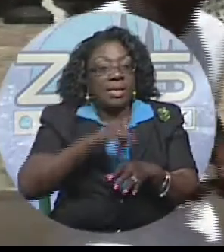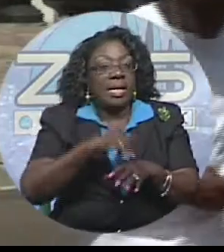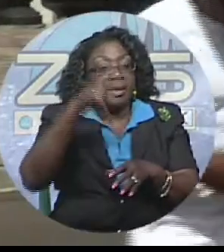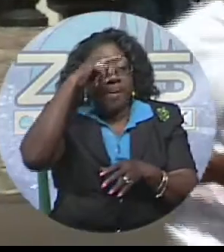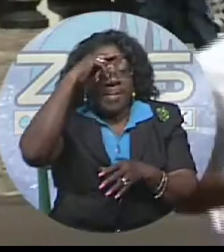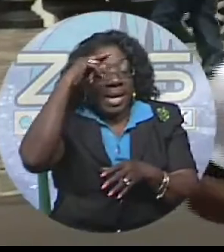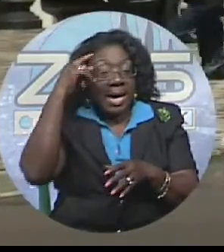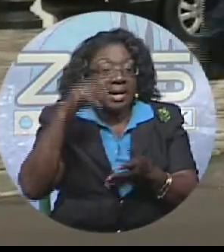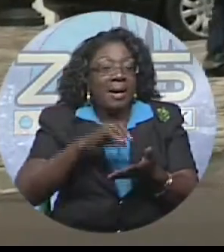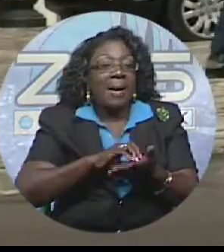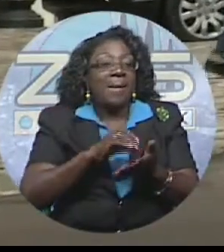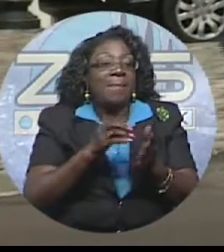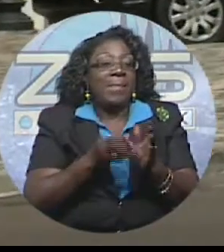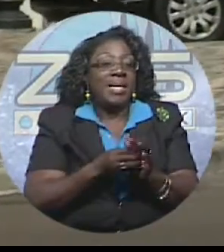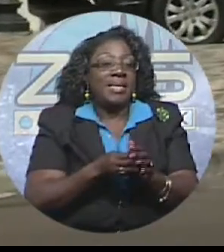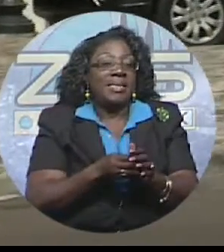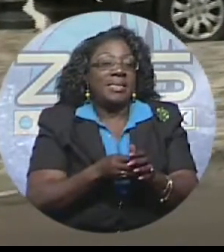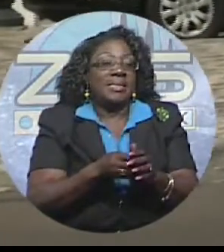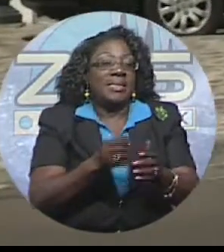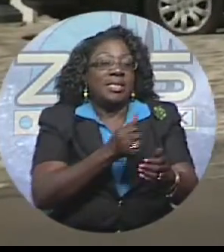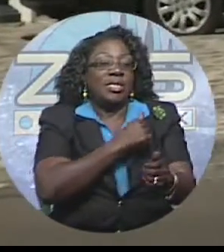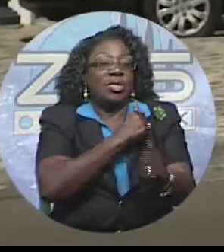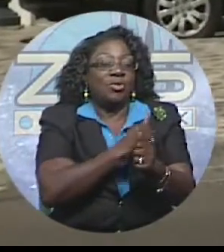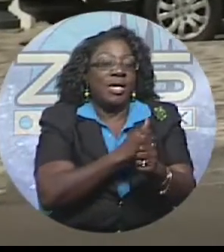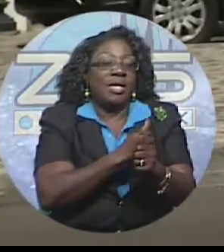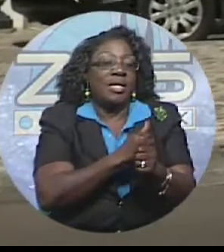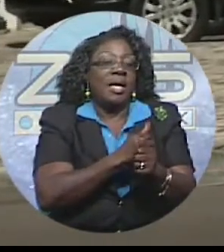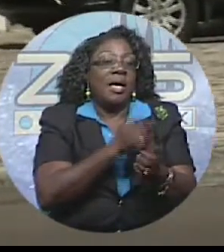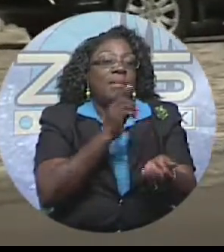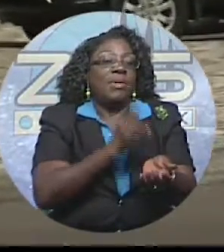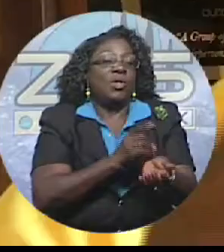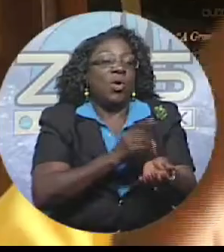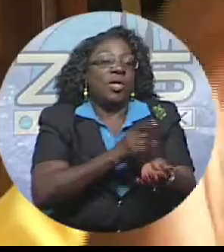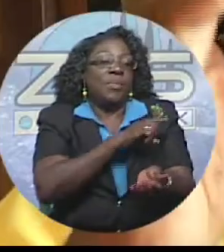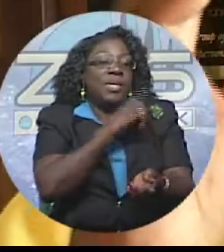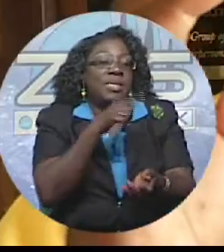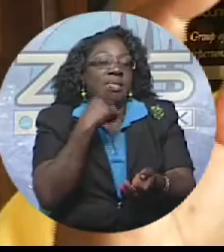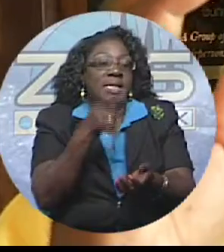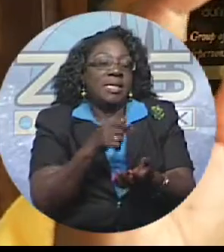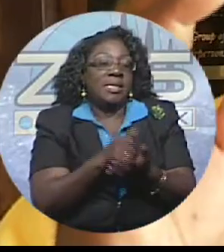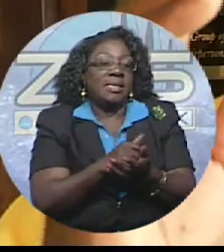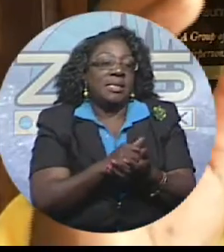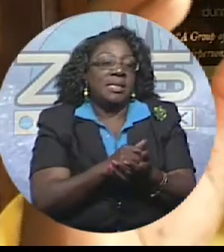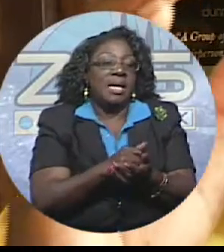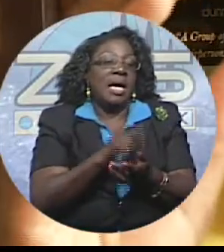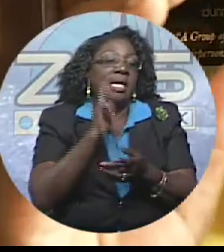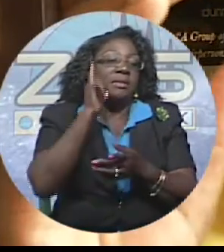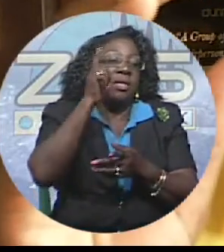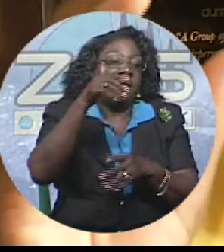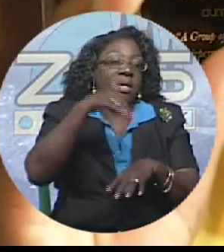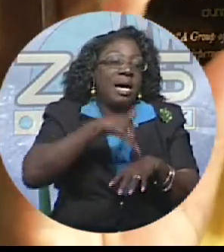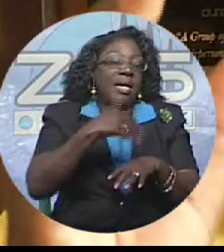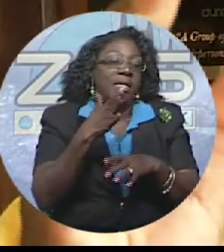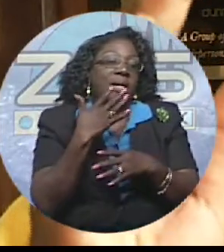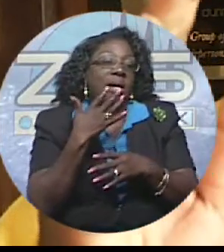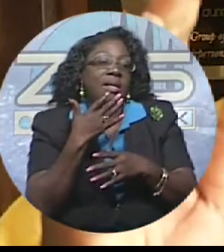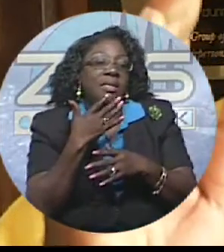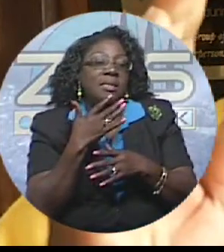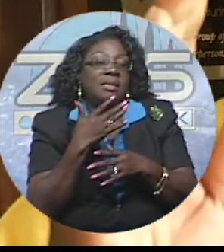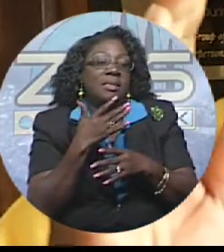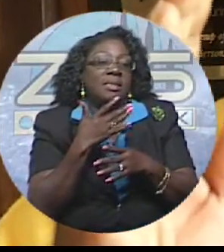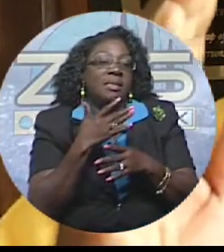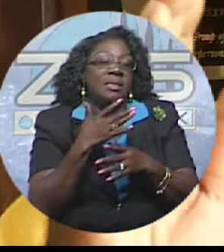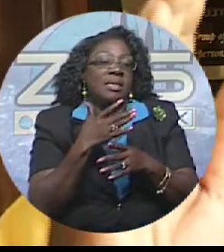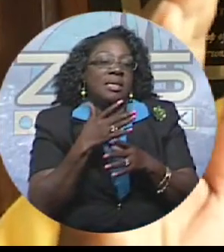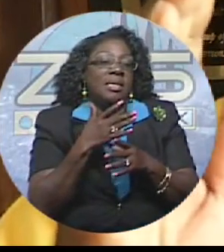the black in the flag, this too is interpreted differently by Dr. Bain. As you look at the